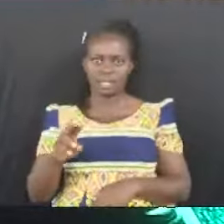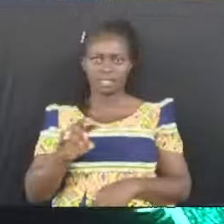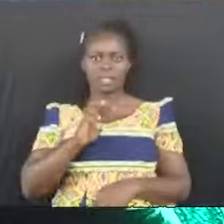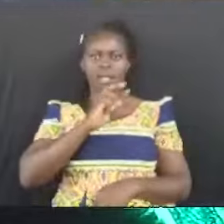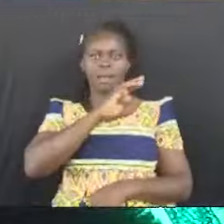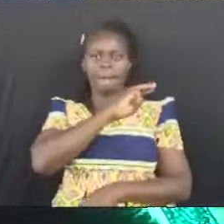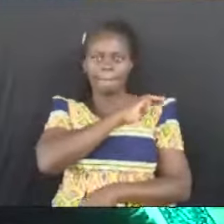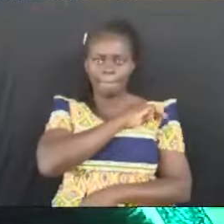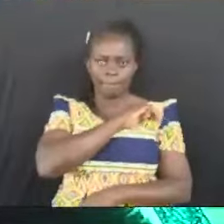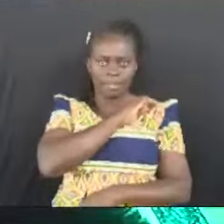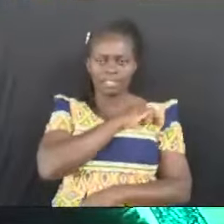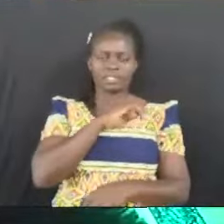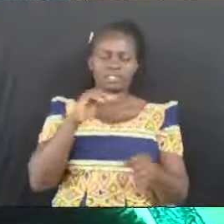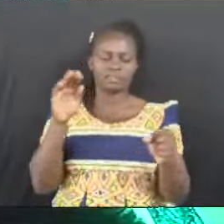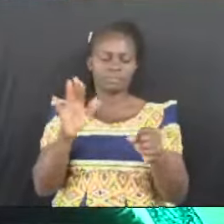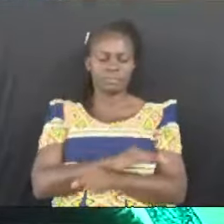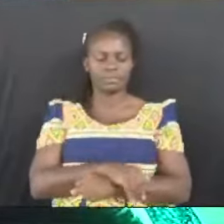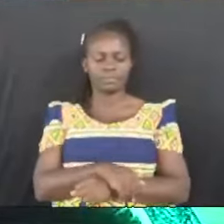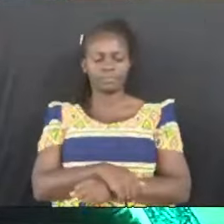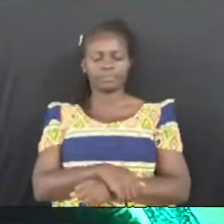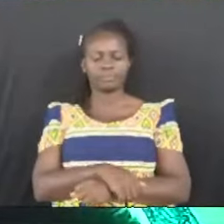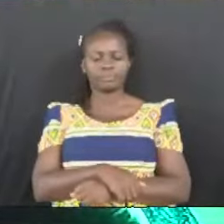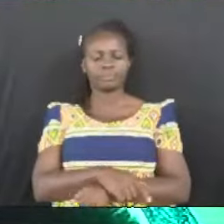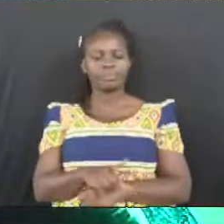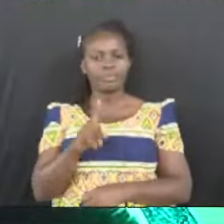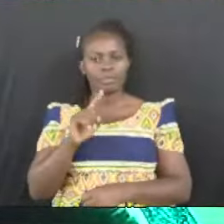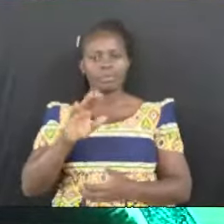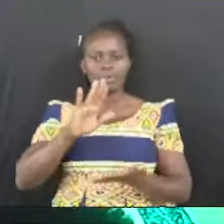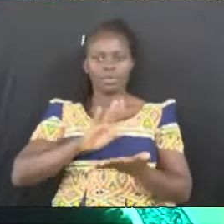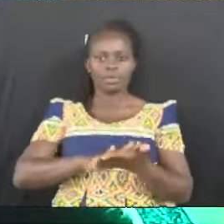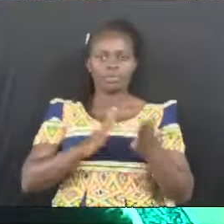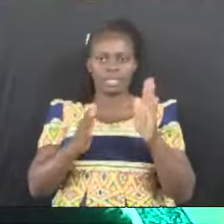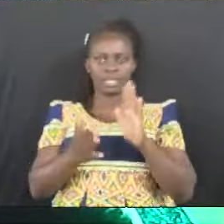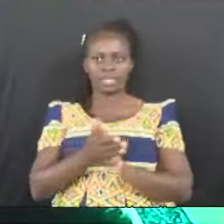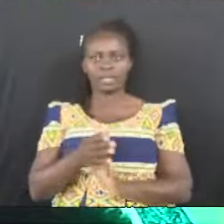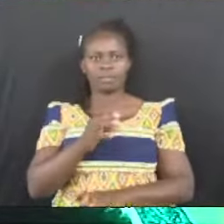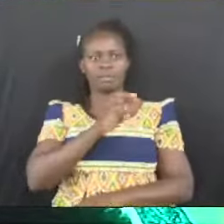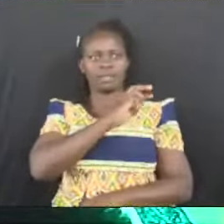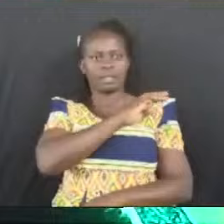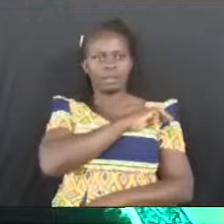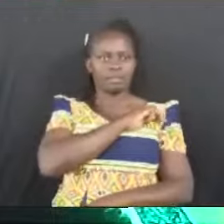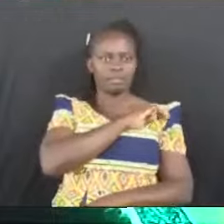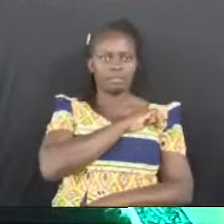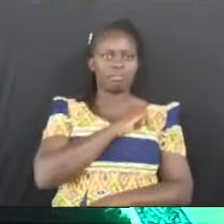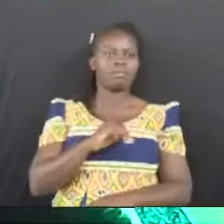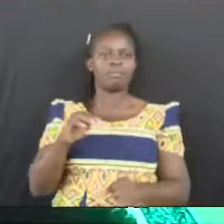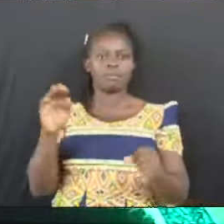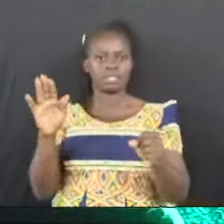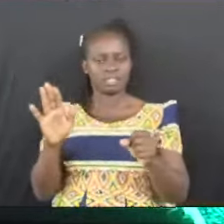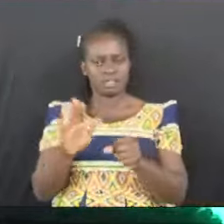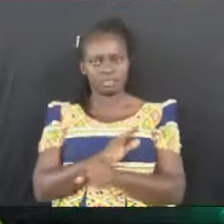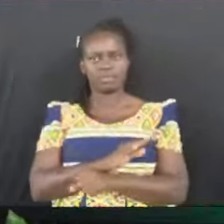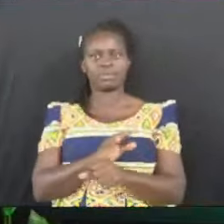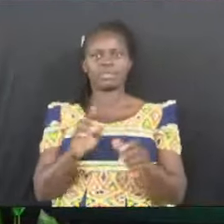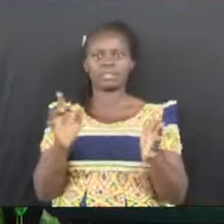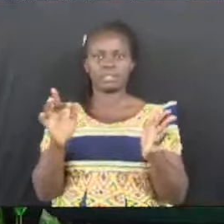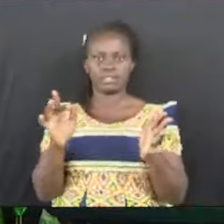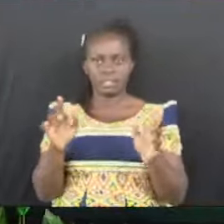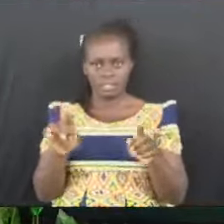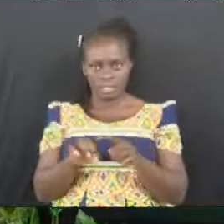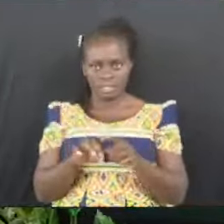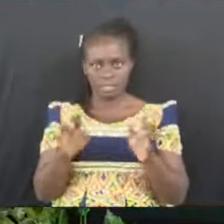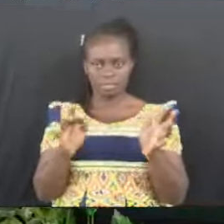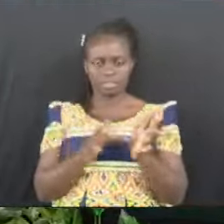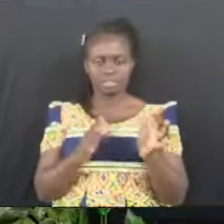fact, be merciful as your heavenly Father is merciful. Blessed are the pure in heart.